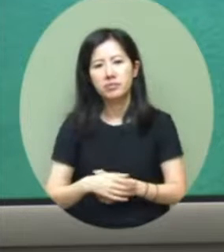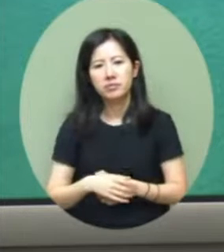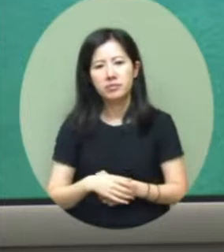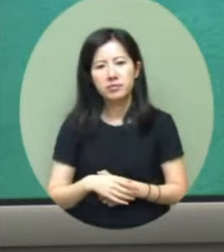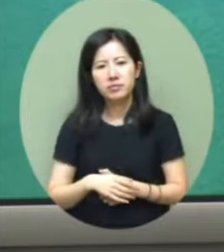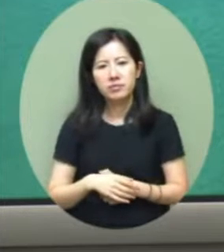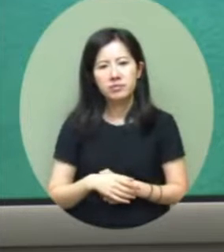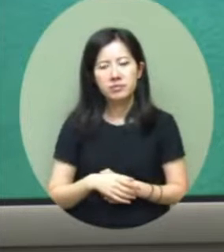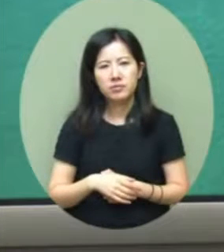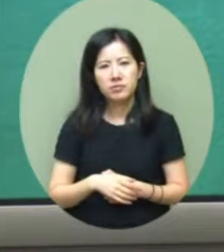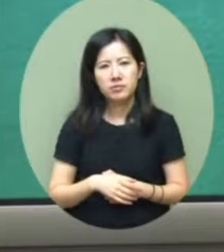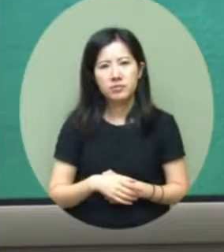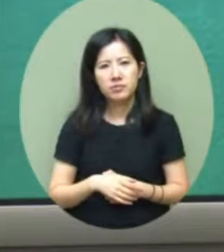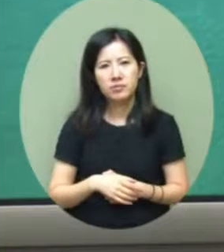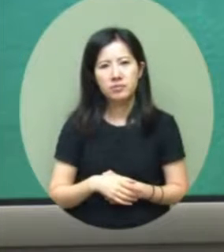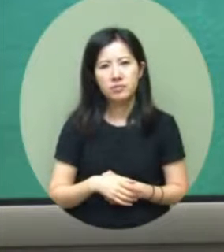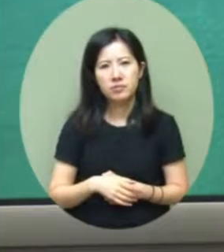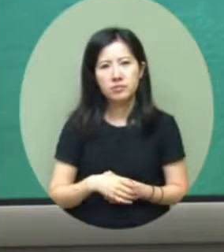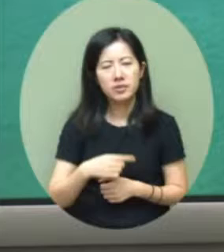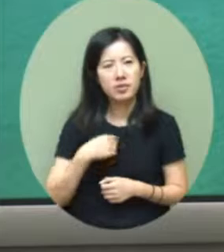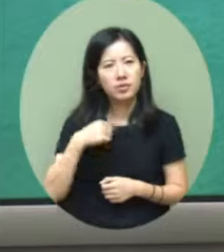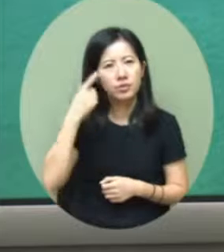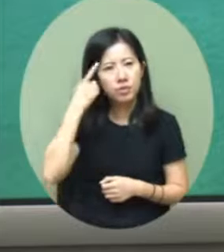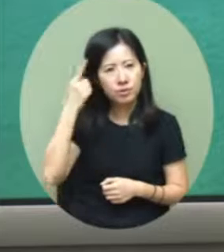need for legislation.